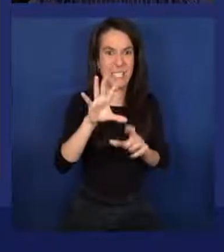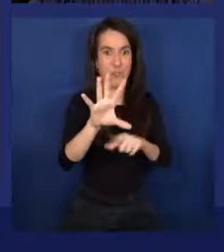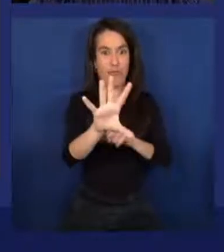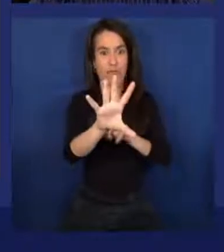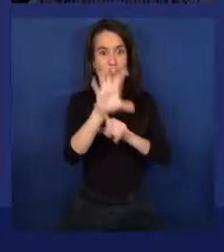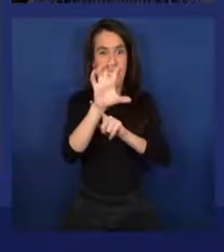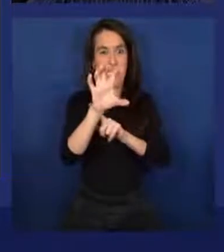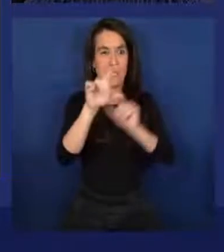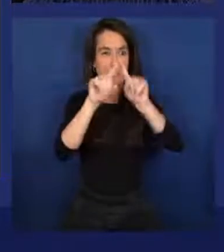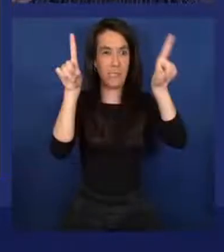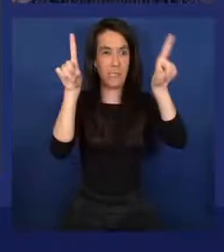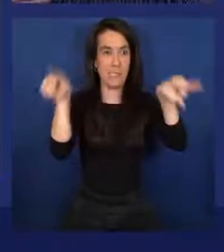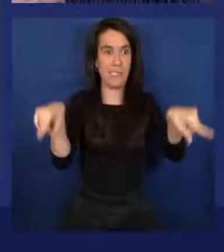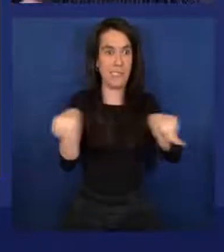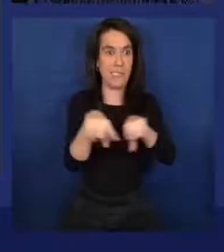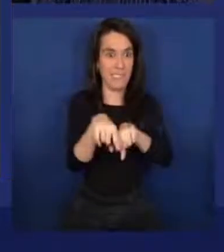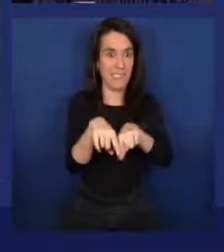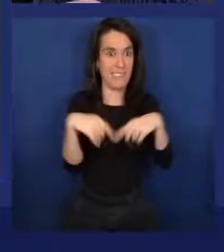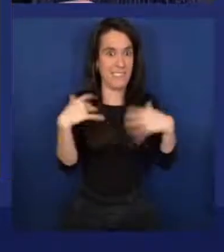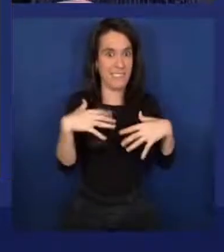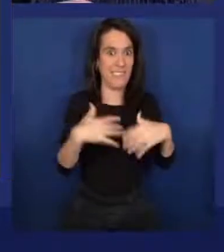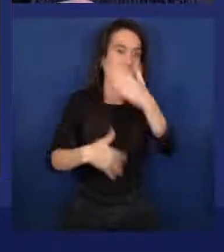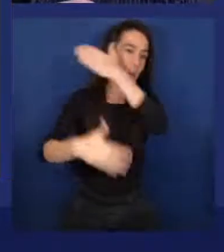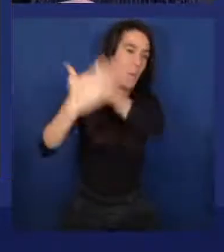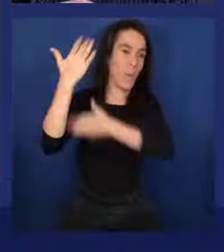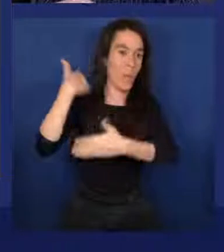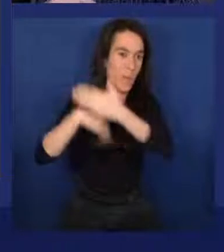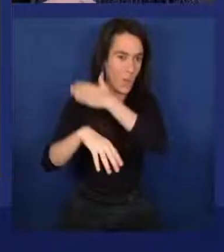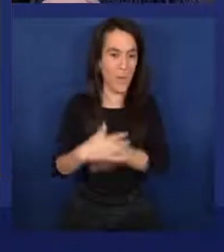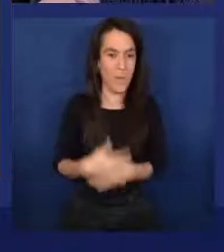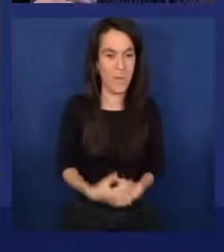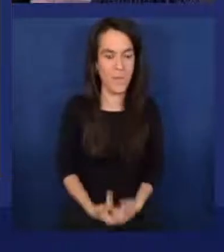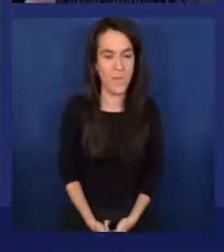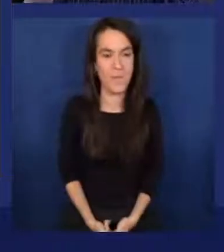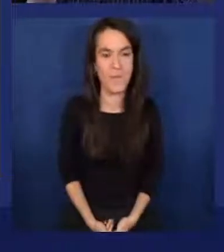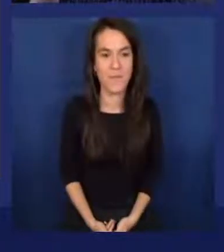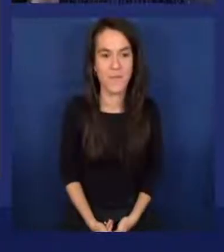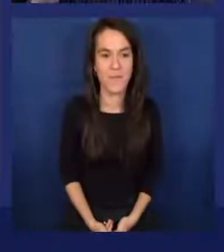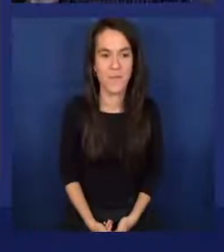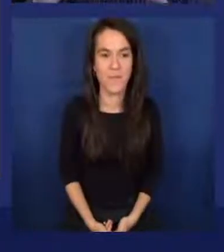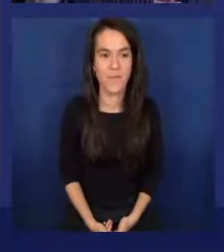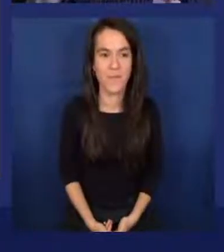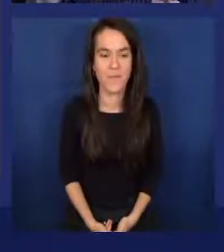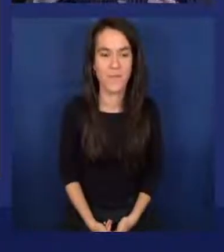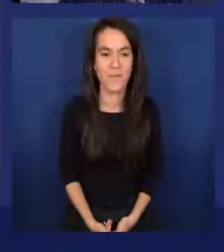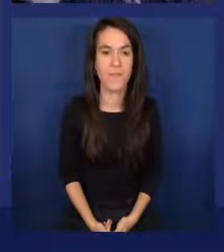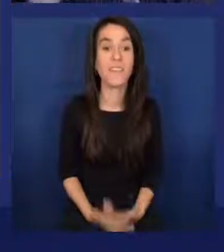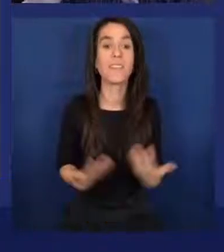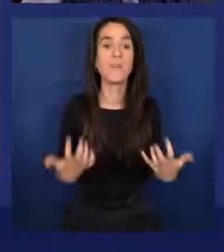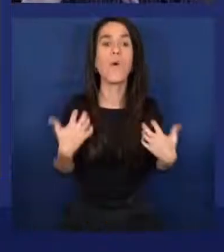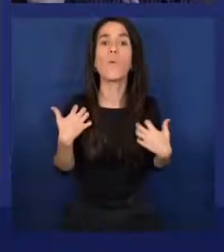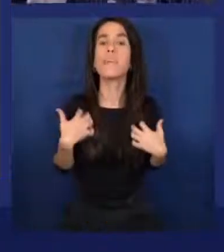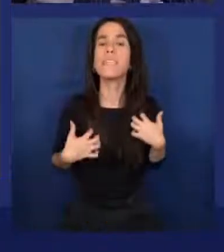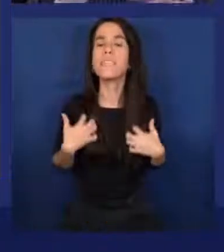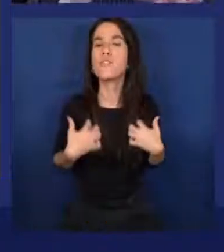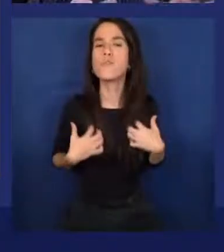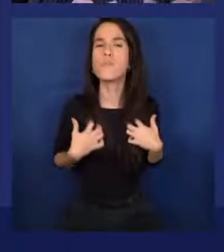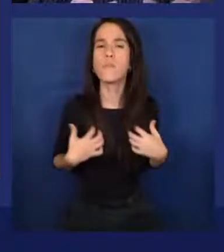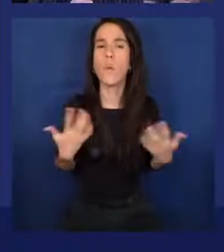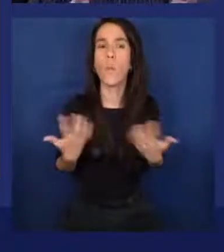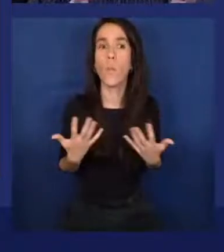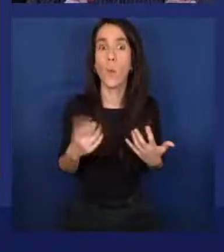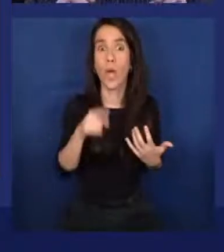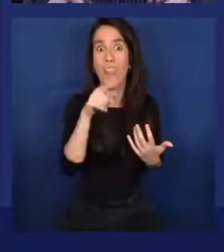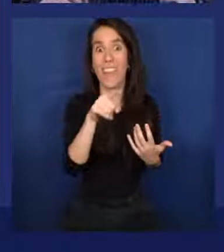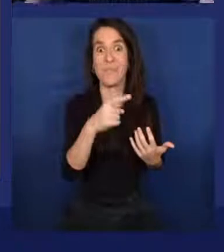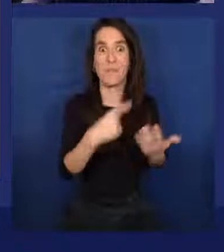more modern implementation of the one that it once existed in the 60s. What's interesting about these early days